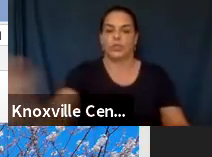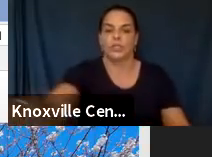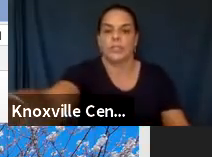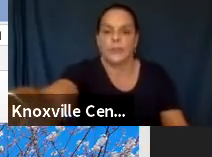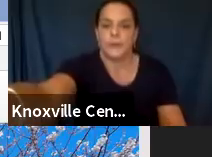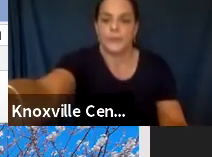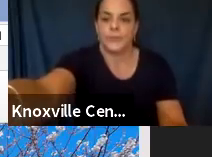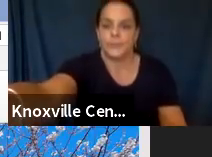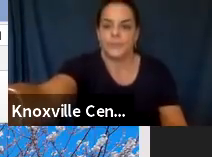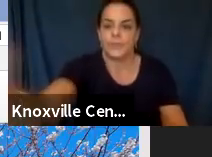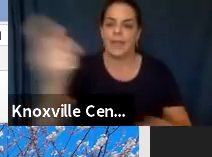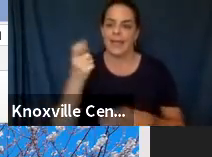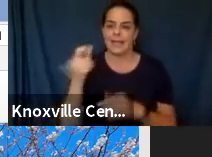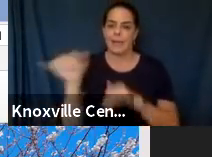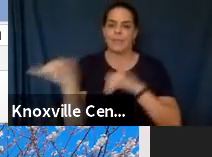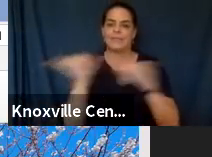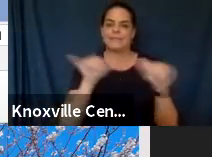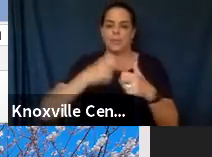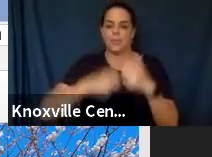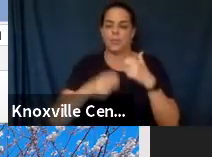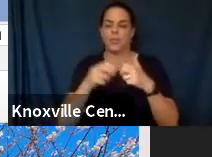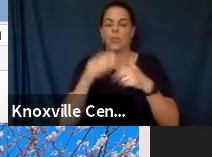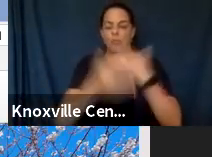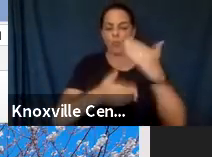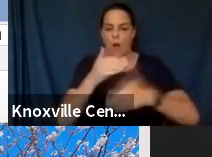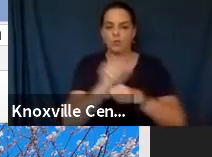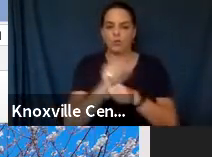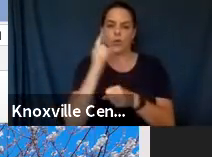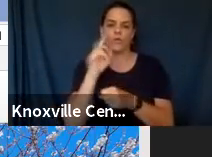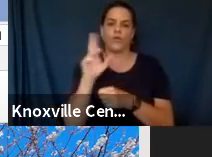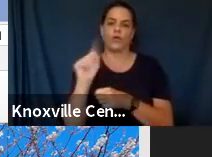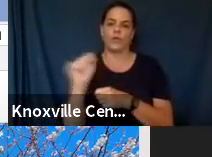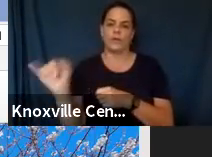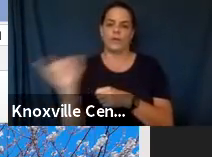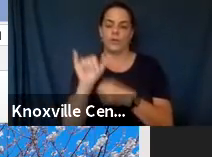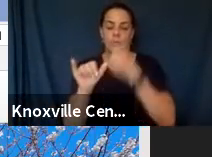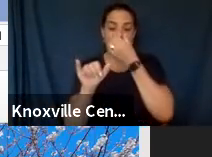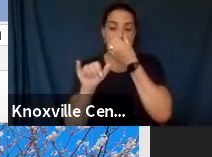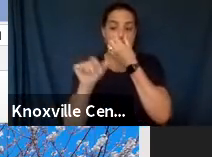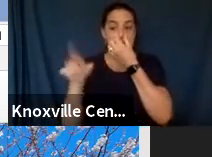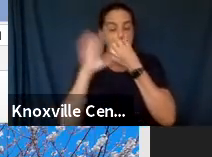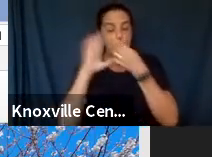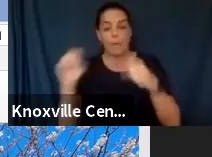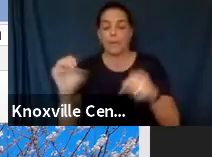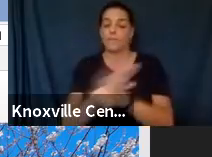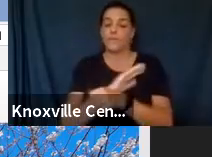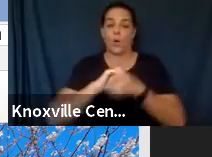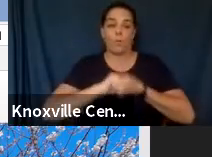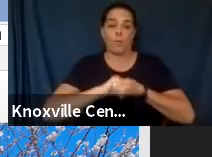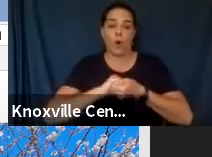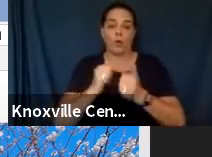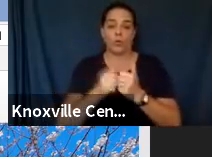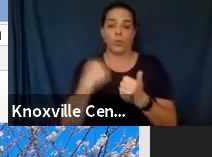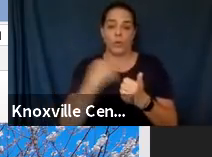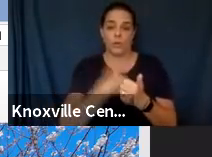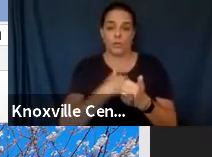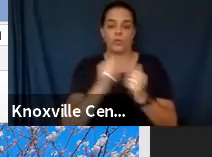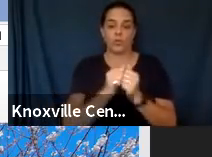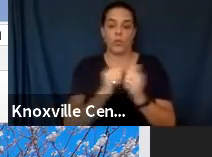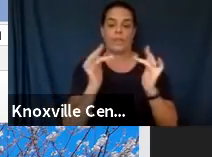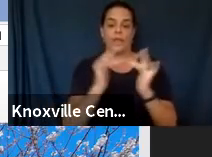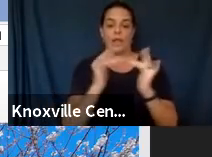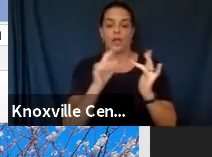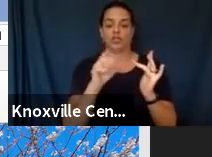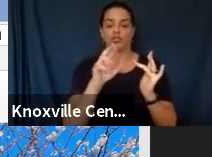will work for the University of Tennessee as well. They are going to be full partners with us in our contact tracing efforts.